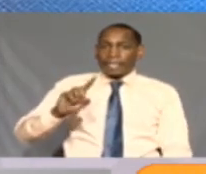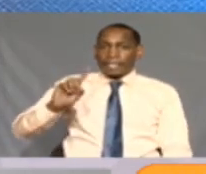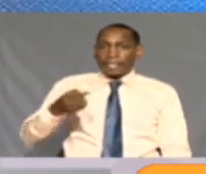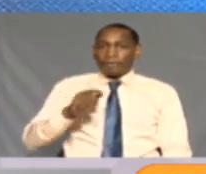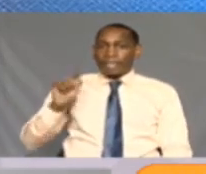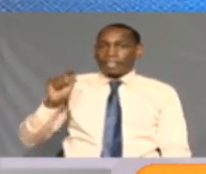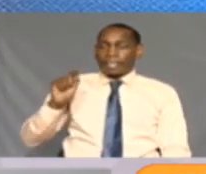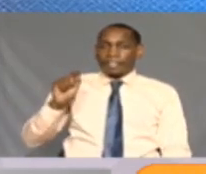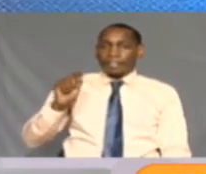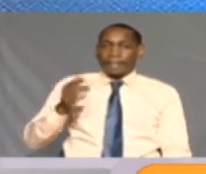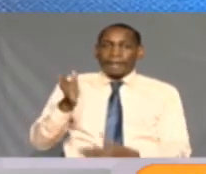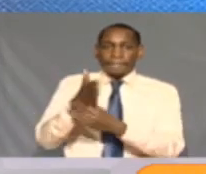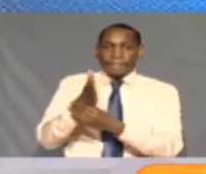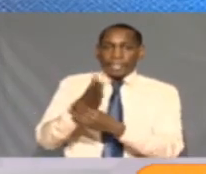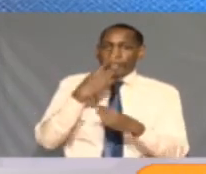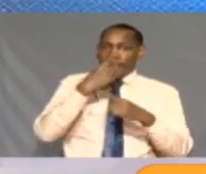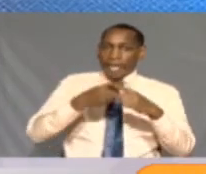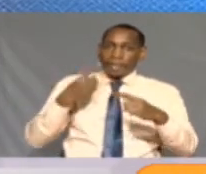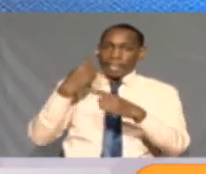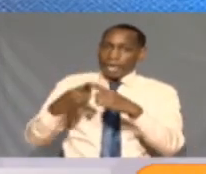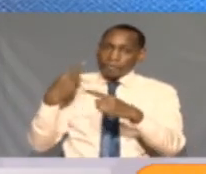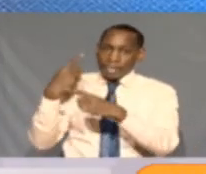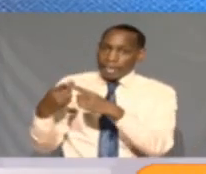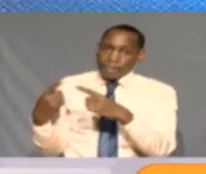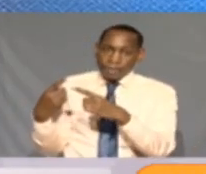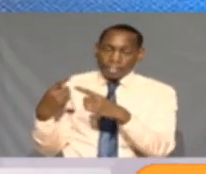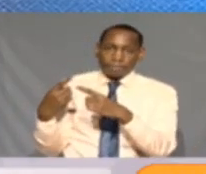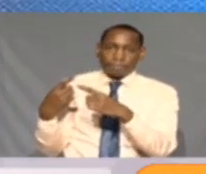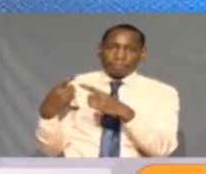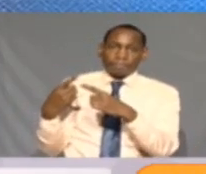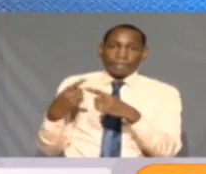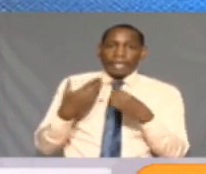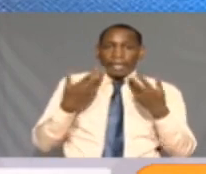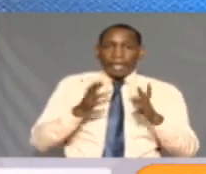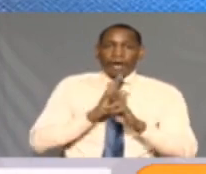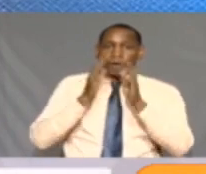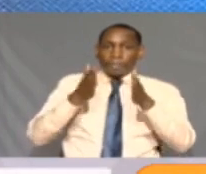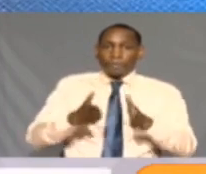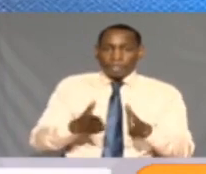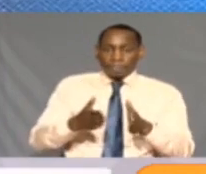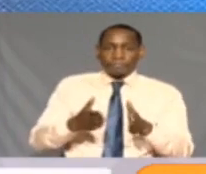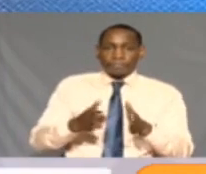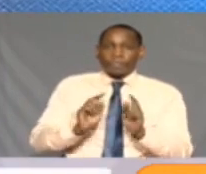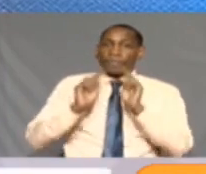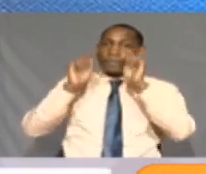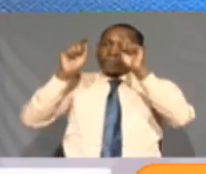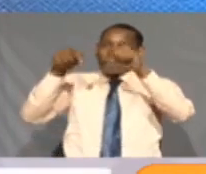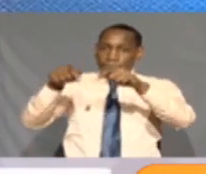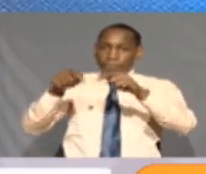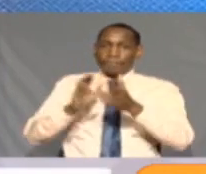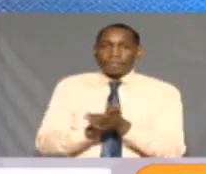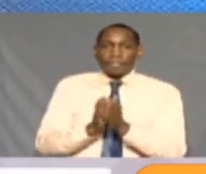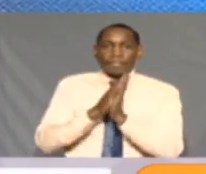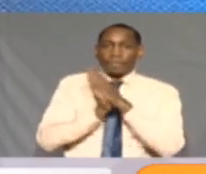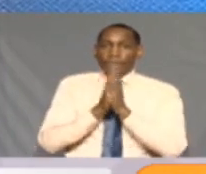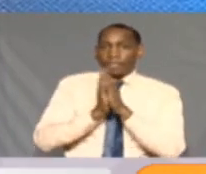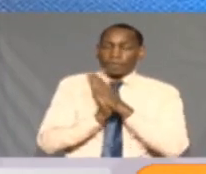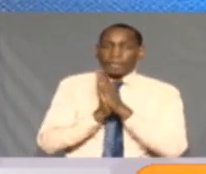100,000 tons of fish annually. As our very own Dennis Ochieno found out in this week's